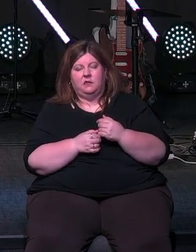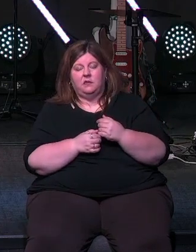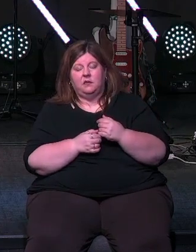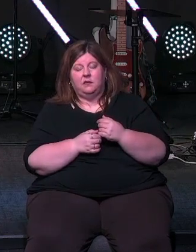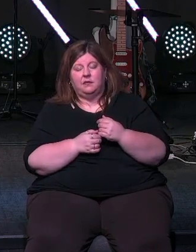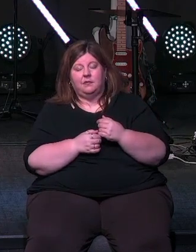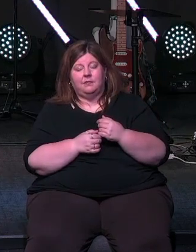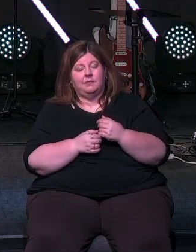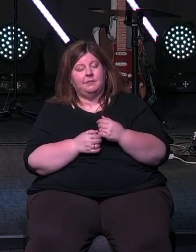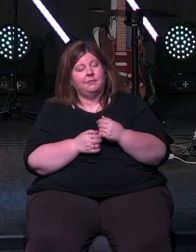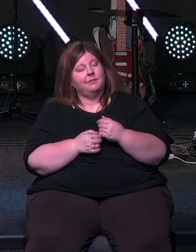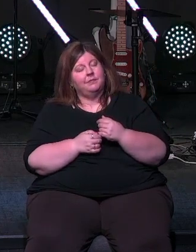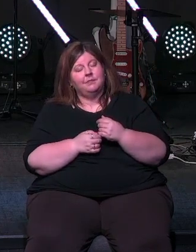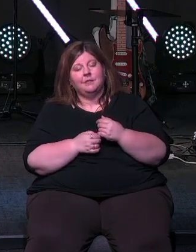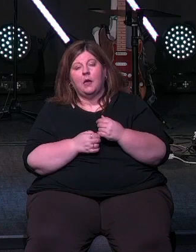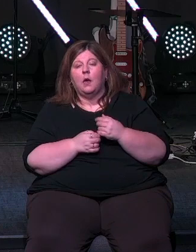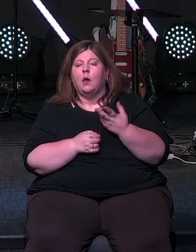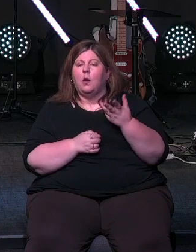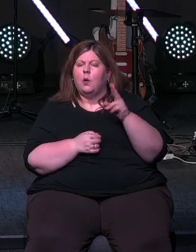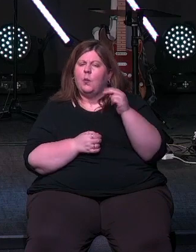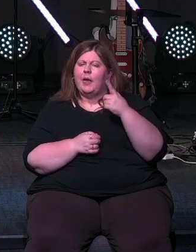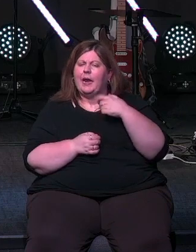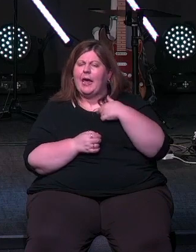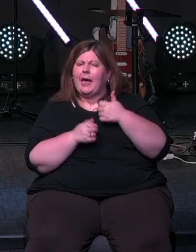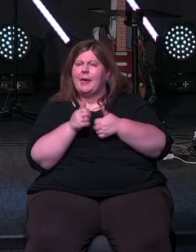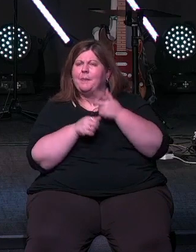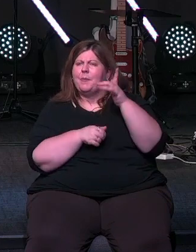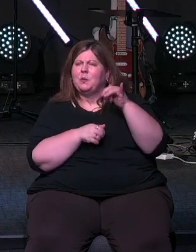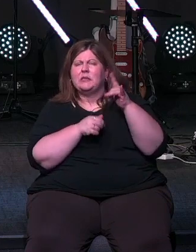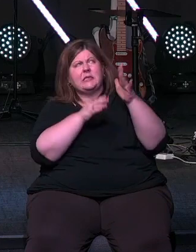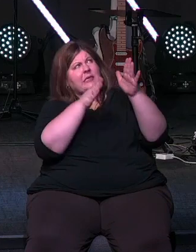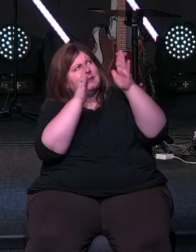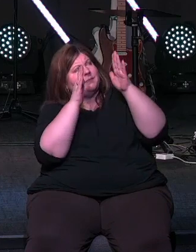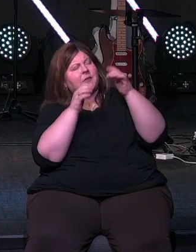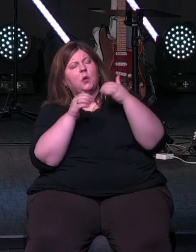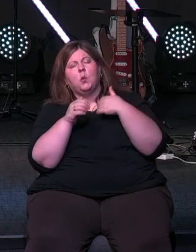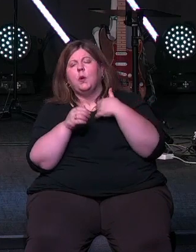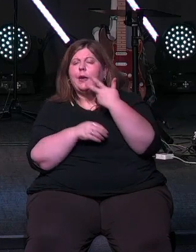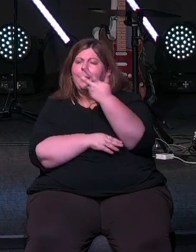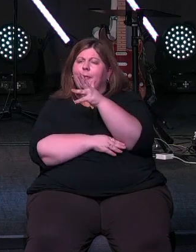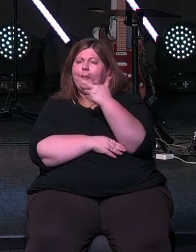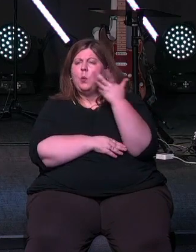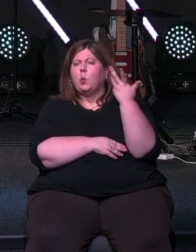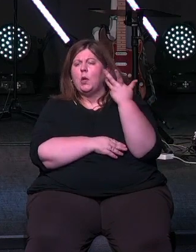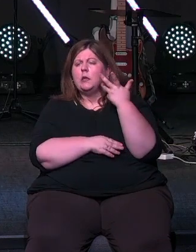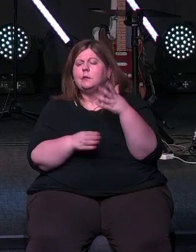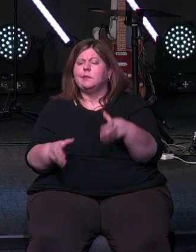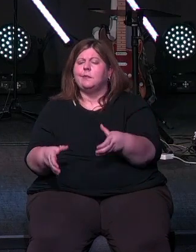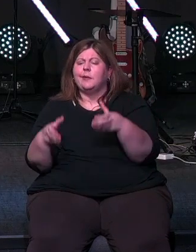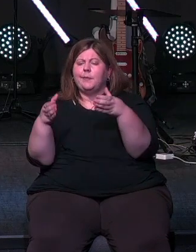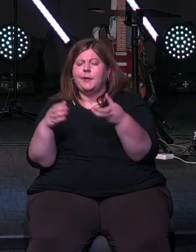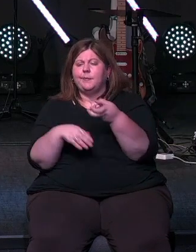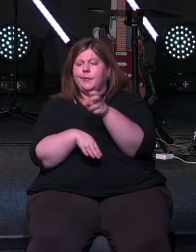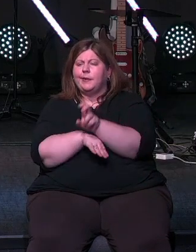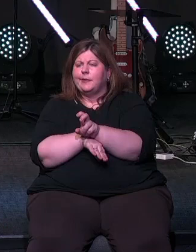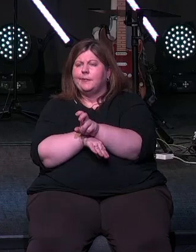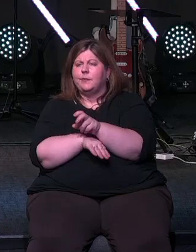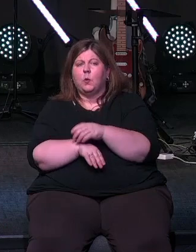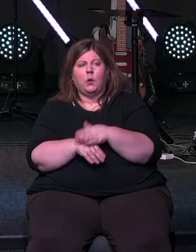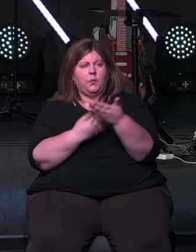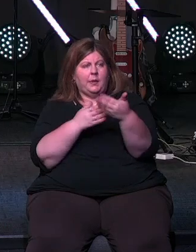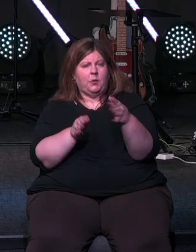The best times that I hear from God are when I'm sitting on a bucket in the woods or when I'm in a room by myself listening to